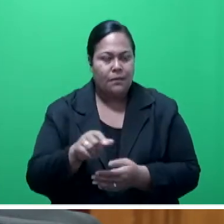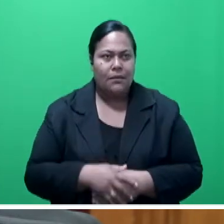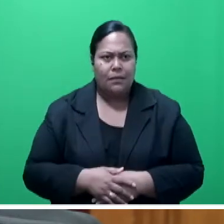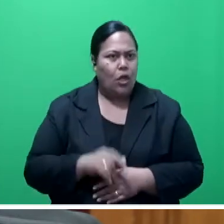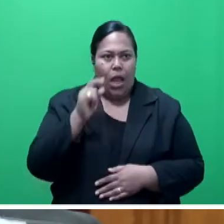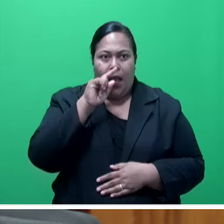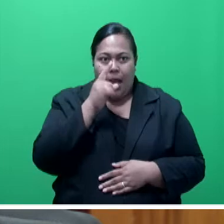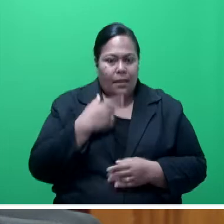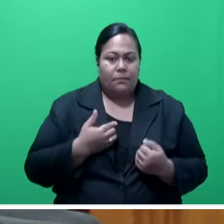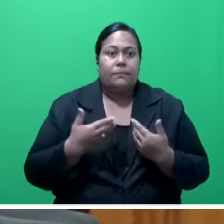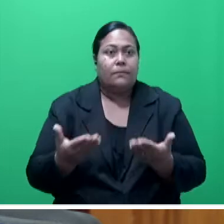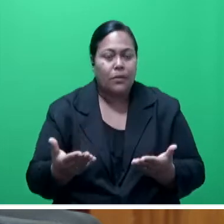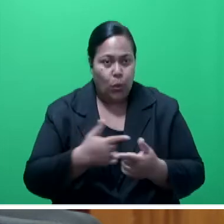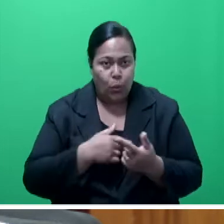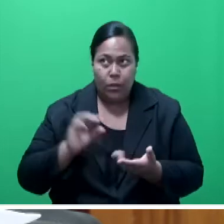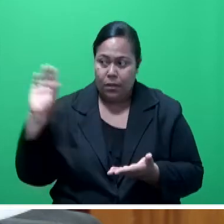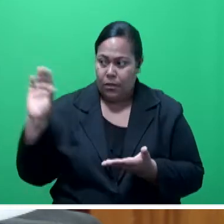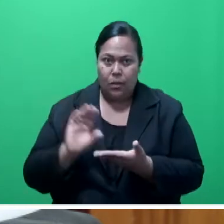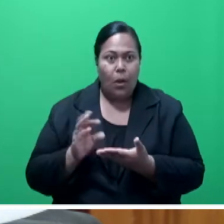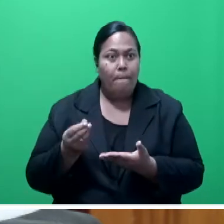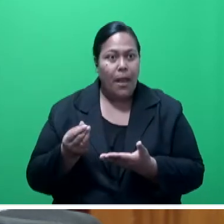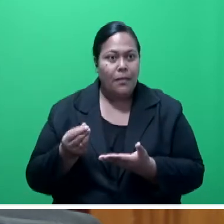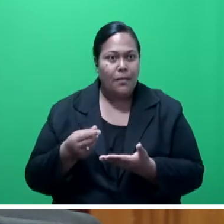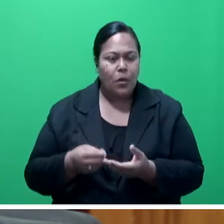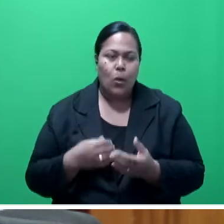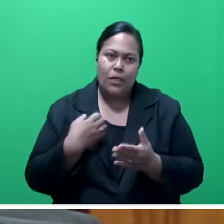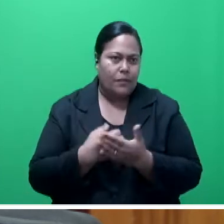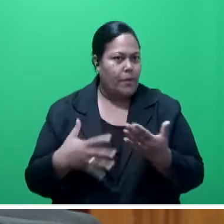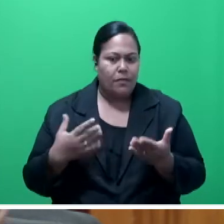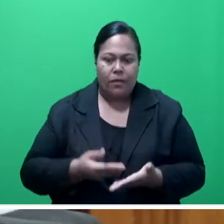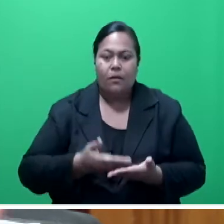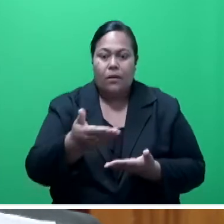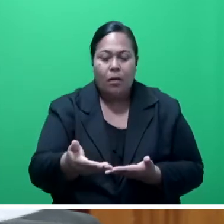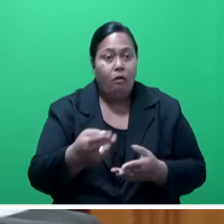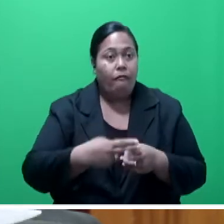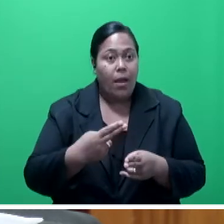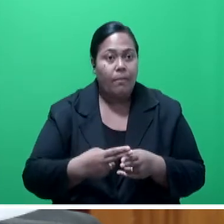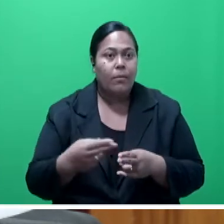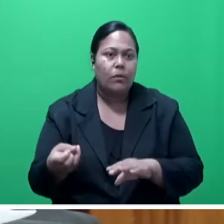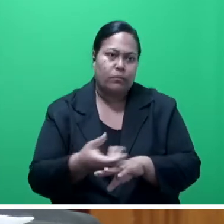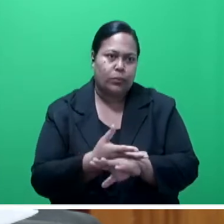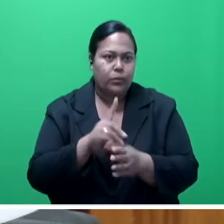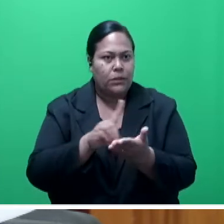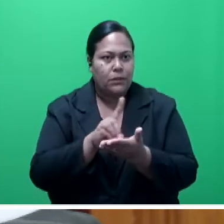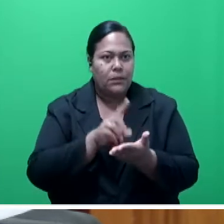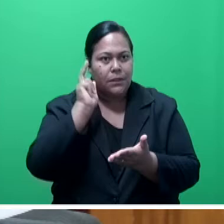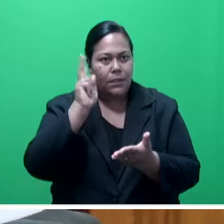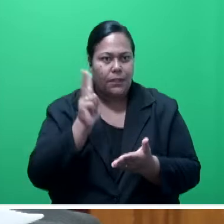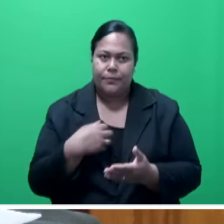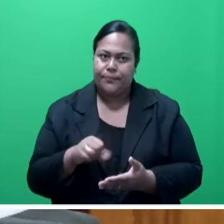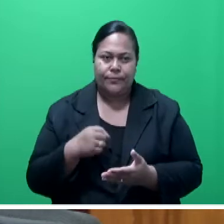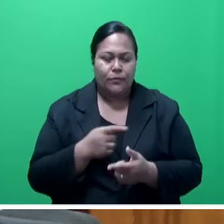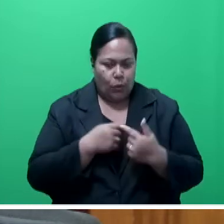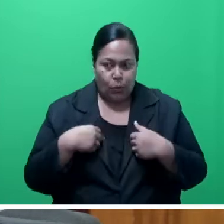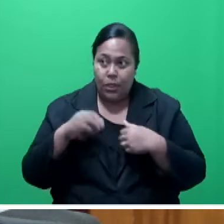animal that we have spent so much of money to pass it to a farm which will again get infected. So simultaneously, Mr. Speaker, there's a lot